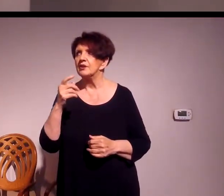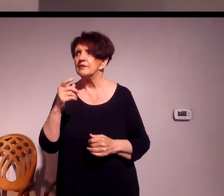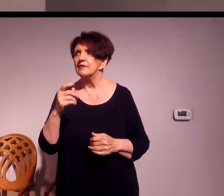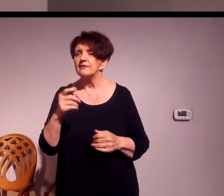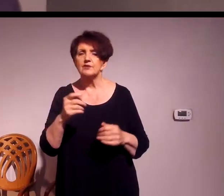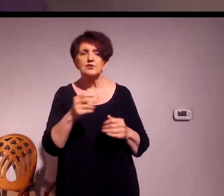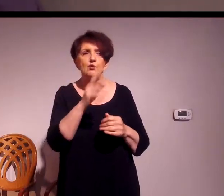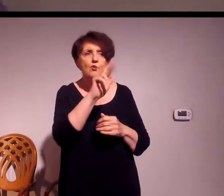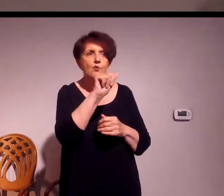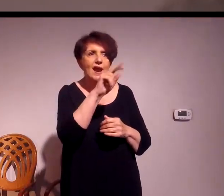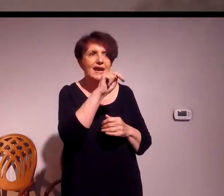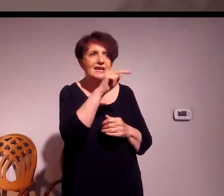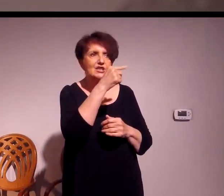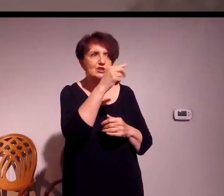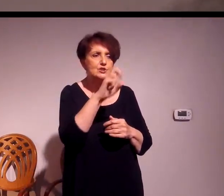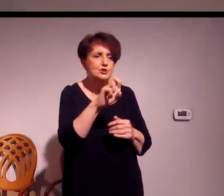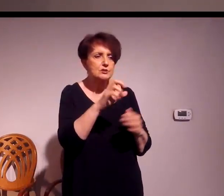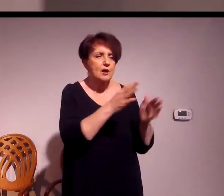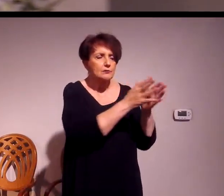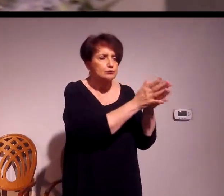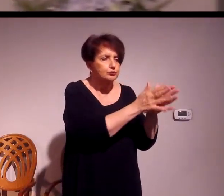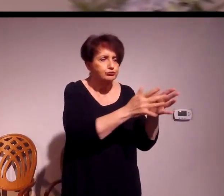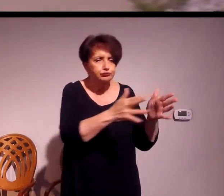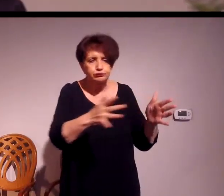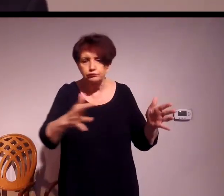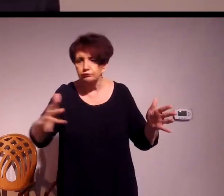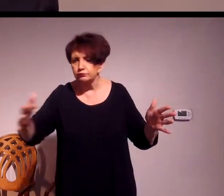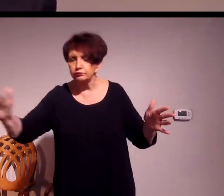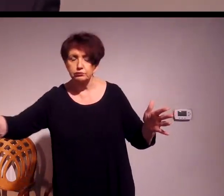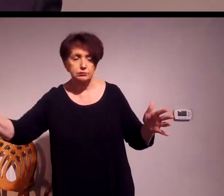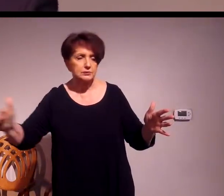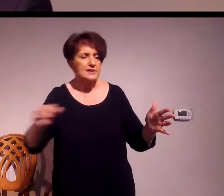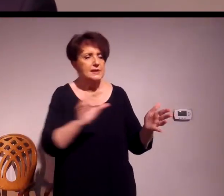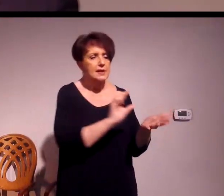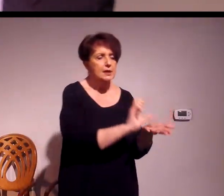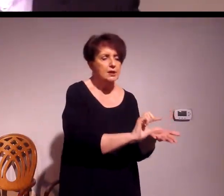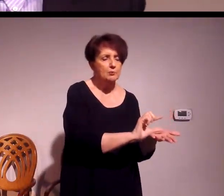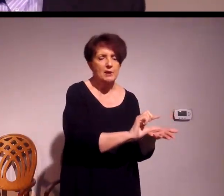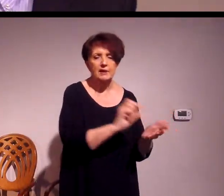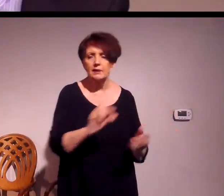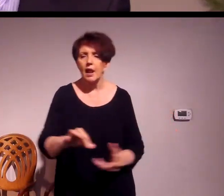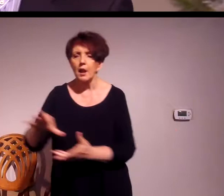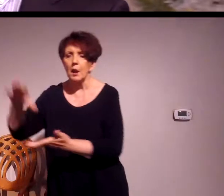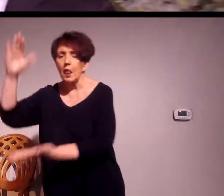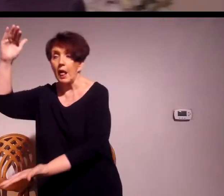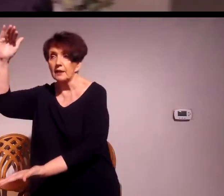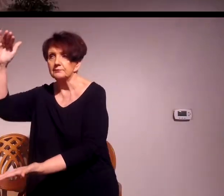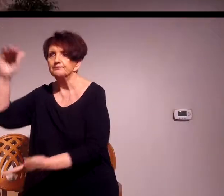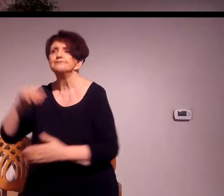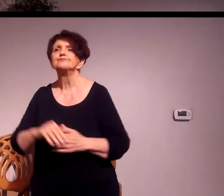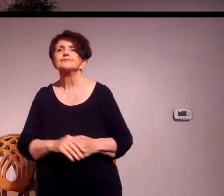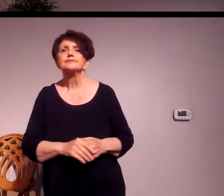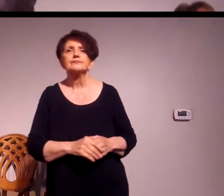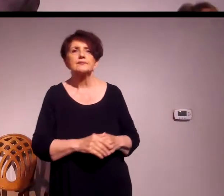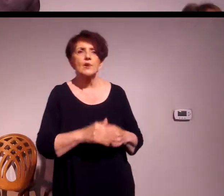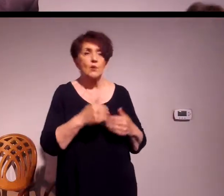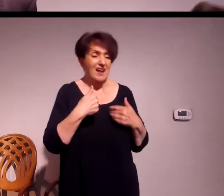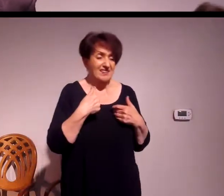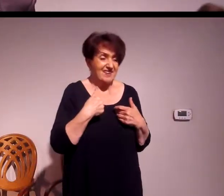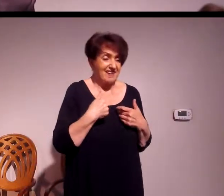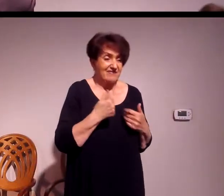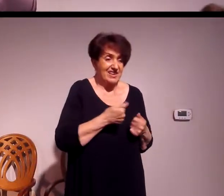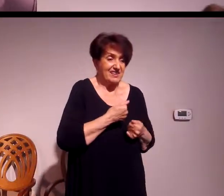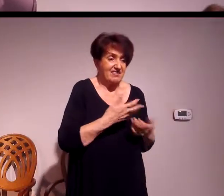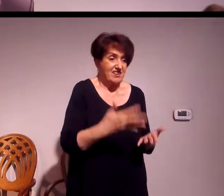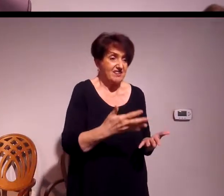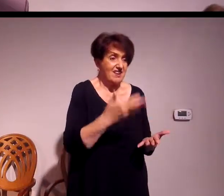range of things. Some people have a little bit, some people have a lot. There's always somebody who has more than you, always somebody who has less than you. When I didn't have anything, I didn't know that I was